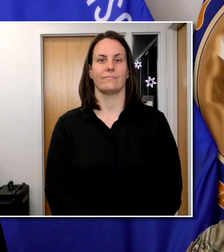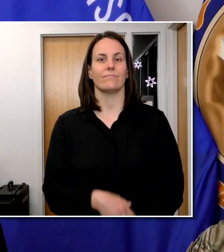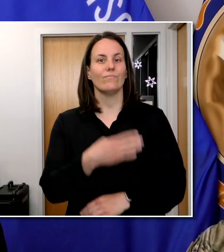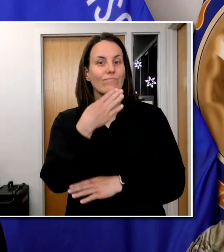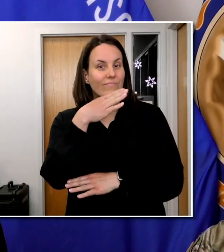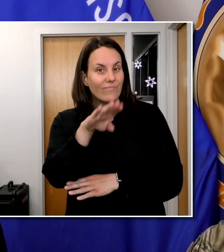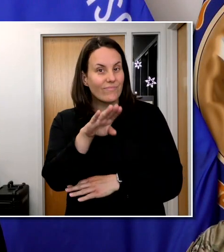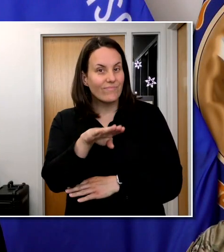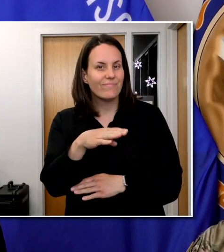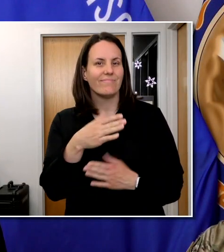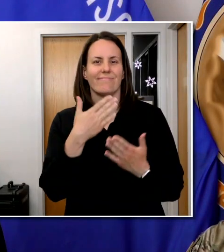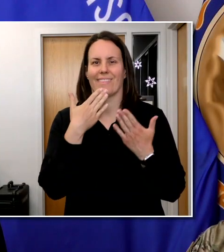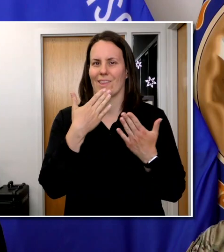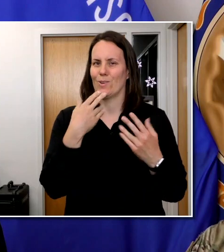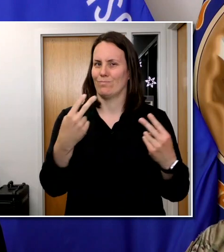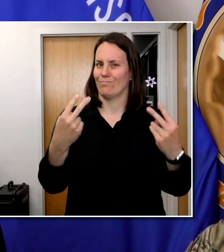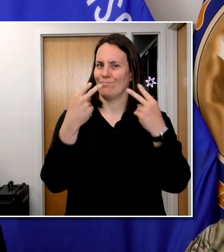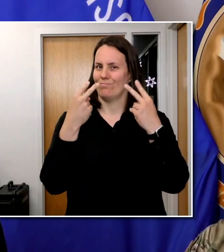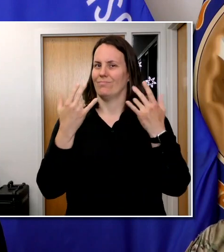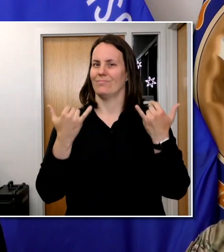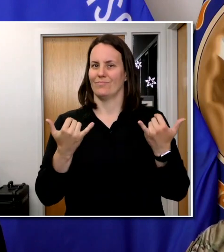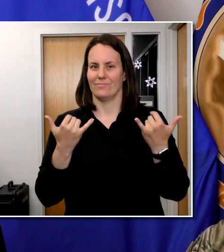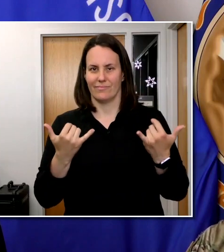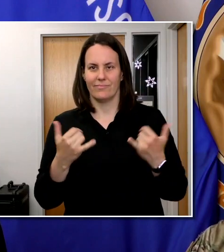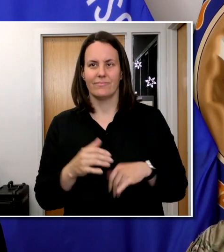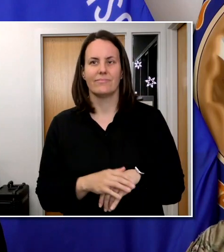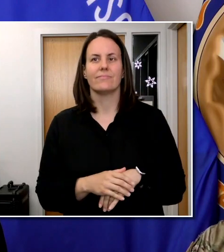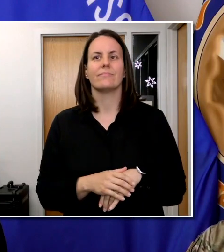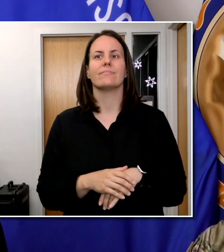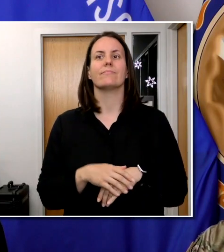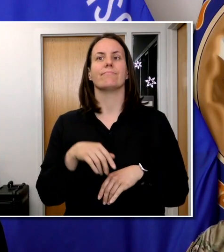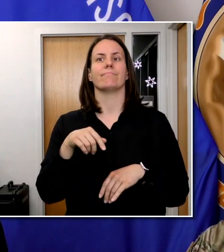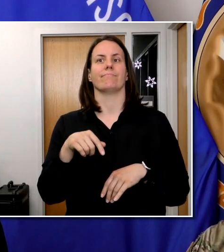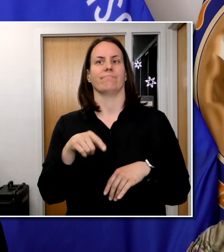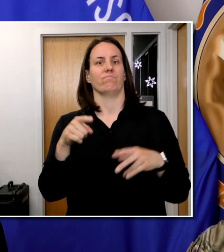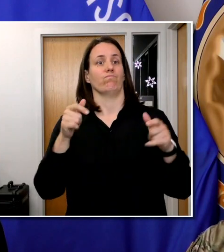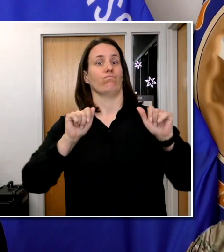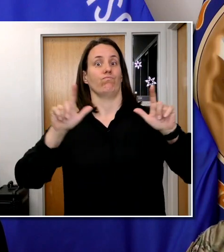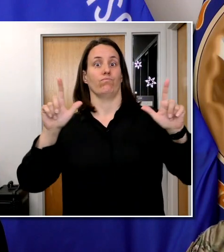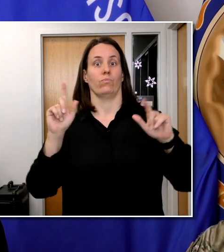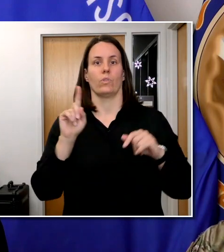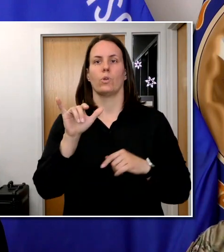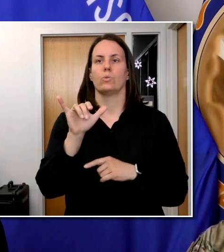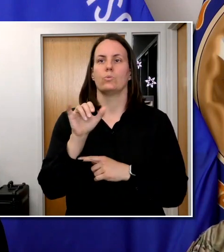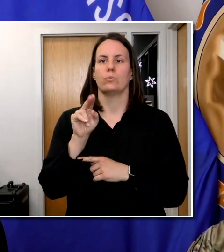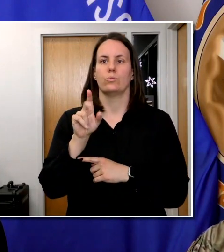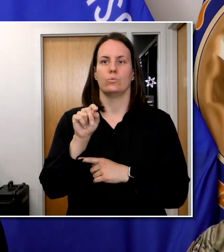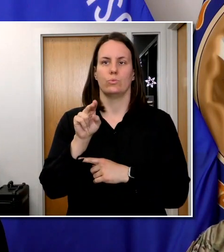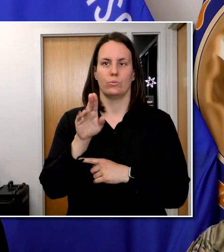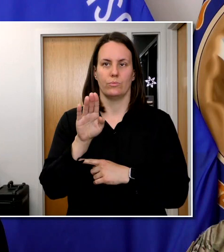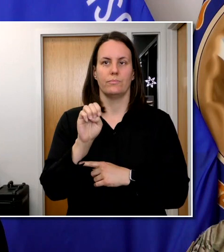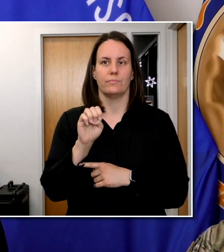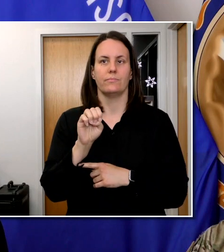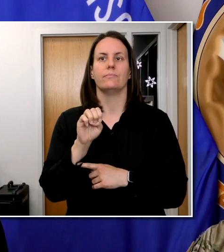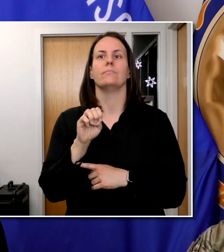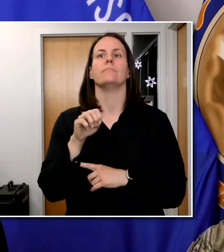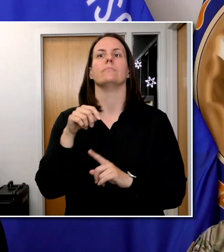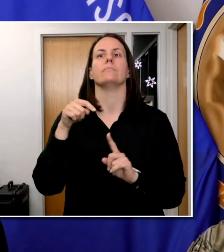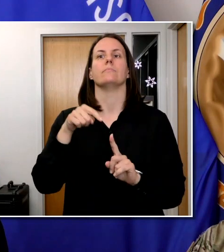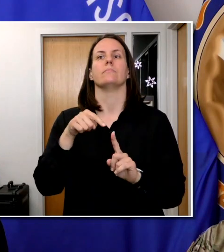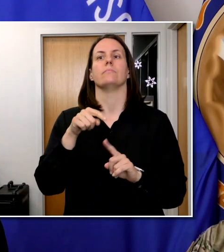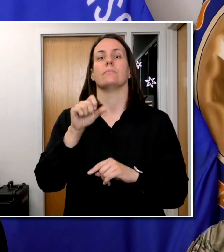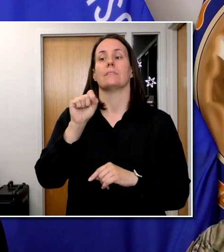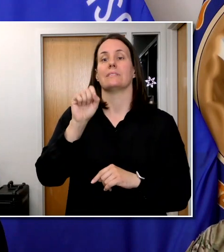Good afternoon, and thank you for joining us today. This media briefing is taking place at the Wisconsin Department of Military Affairs, where staff from multiple state agencies continue to